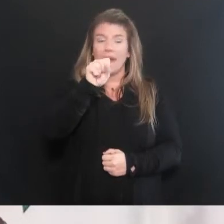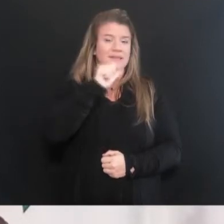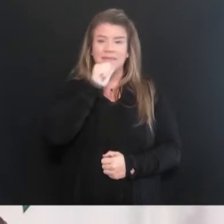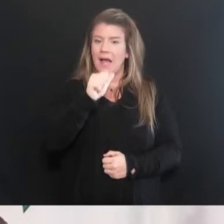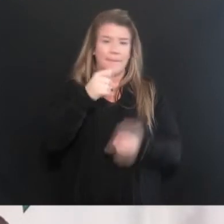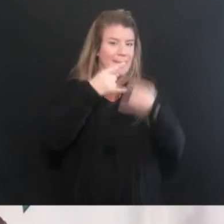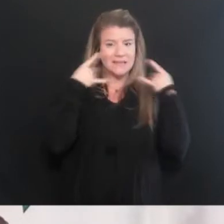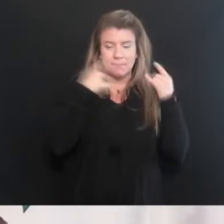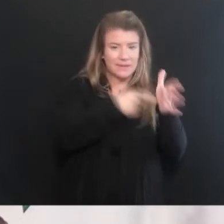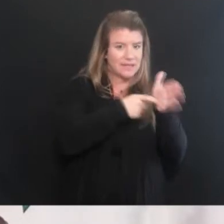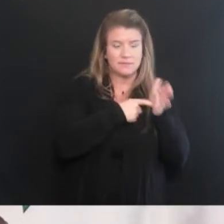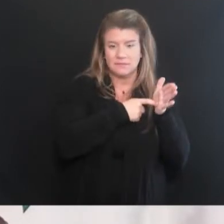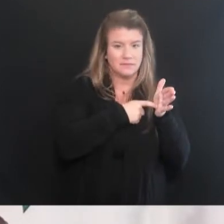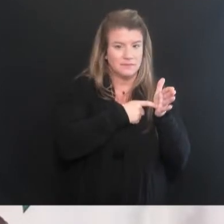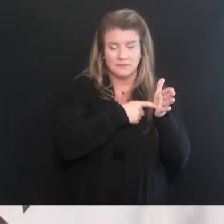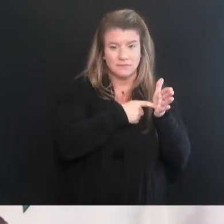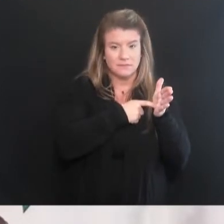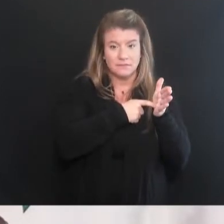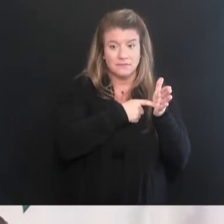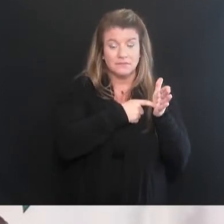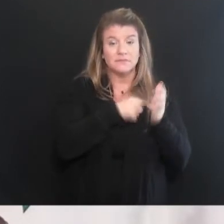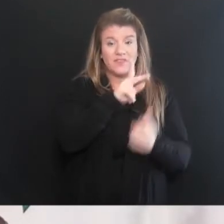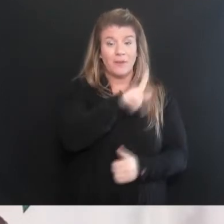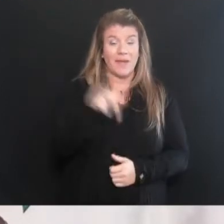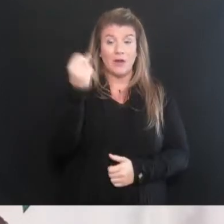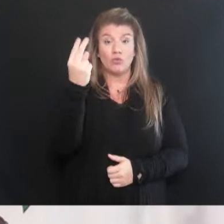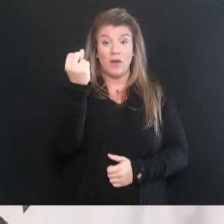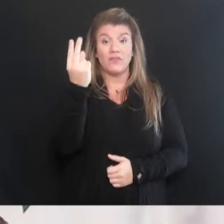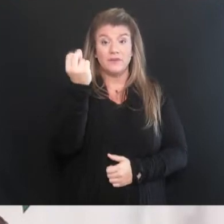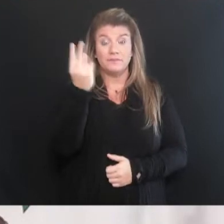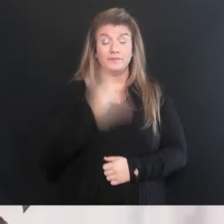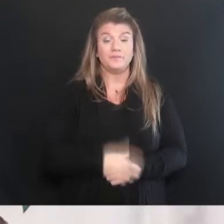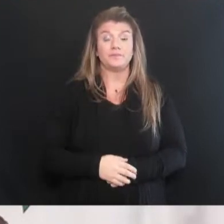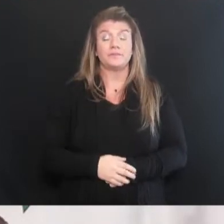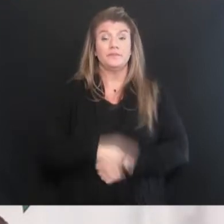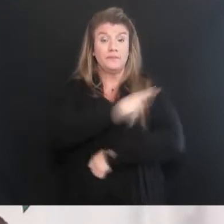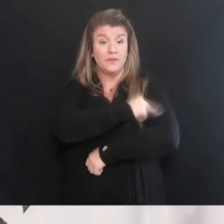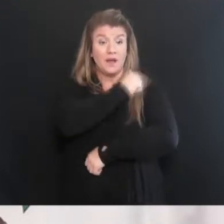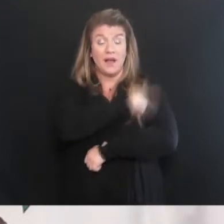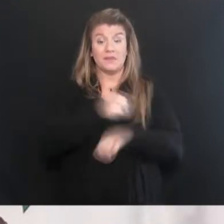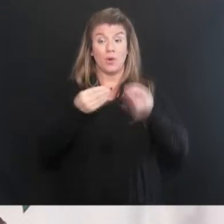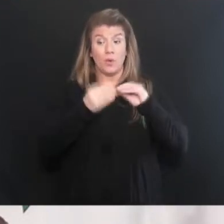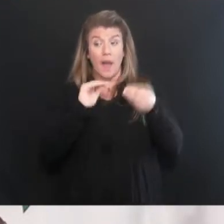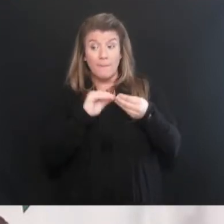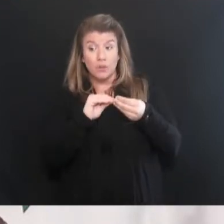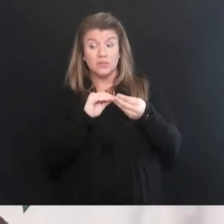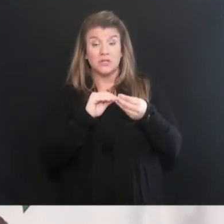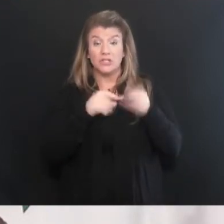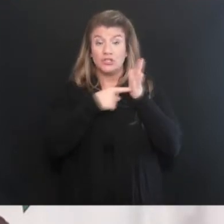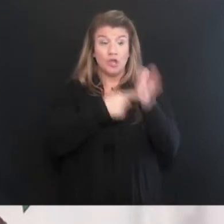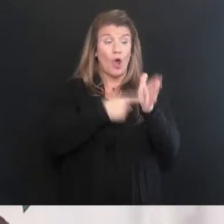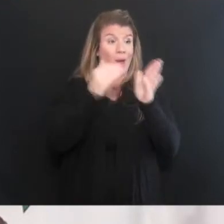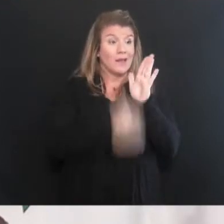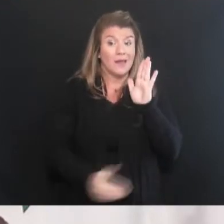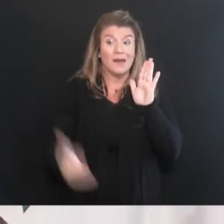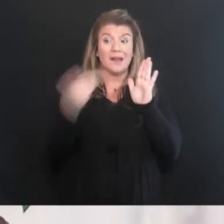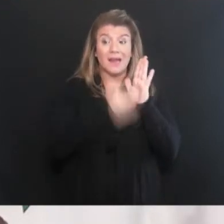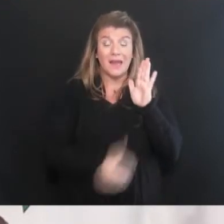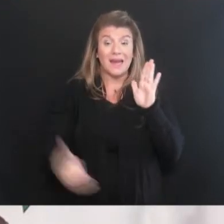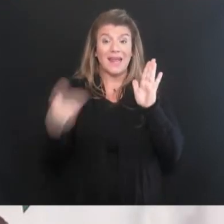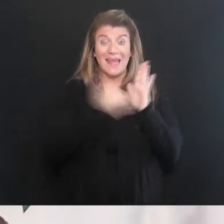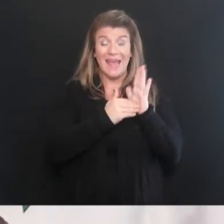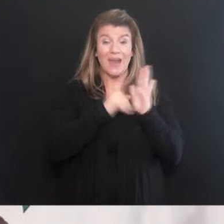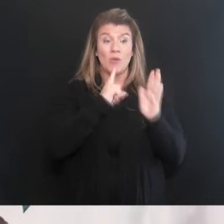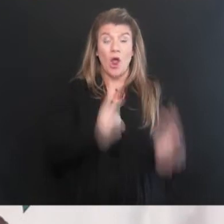mandate, that's, from K through 12. Hospital numbers reflect over and over that the